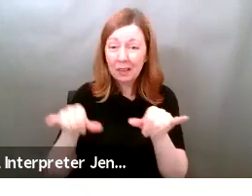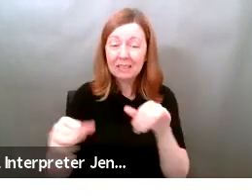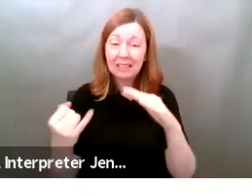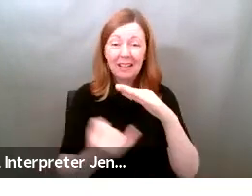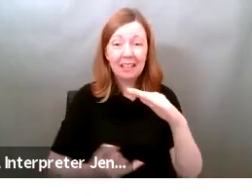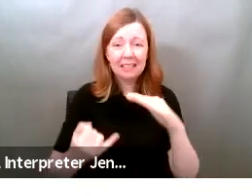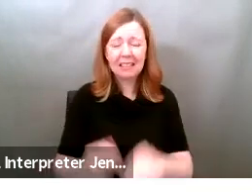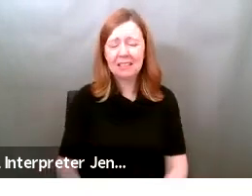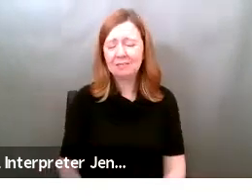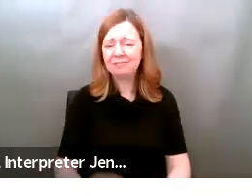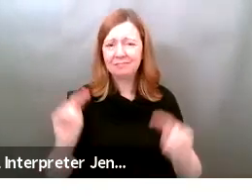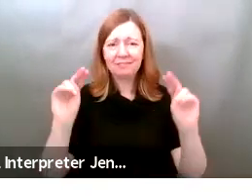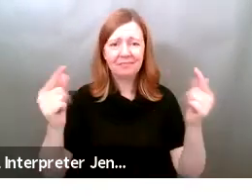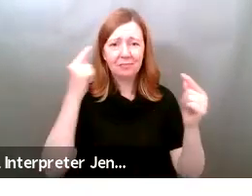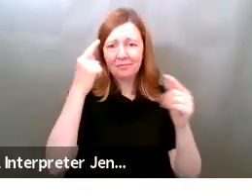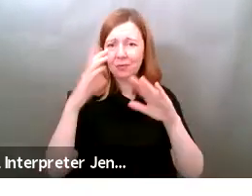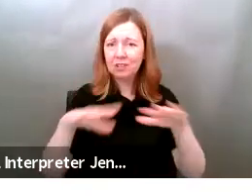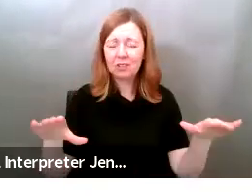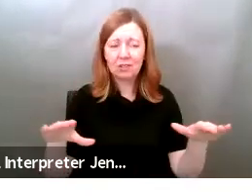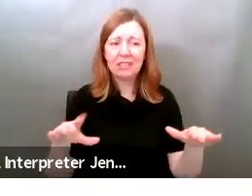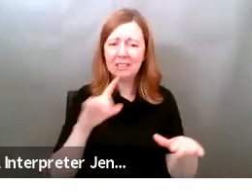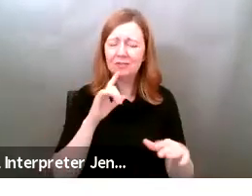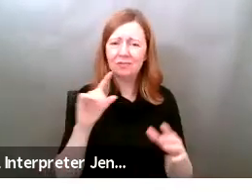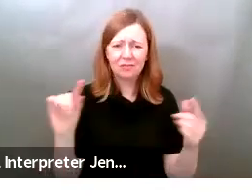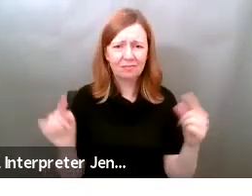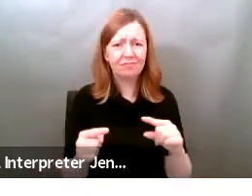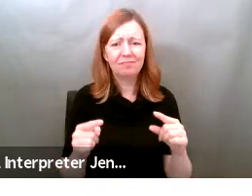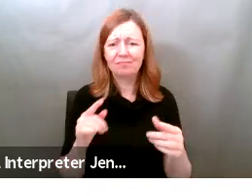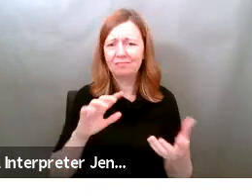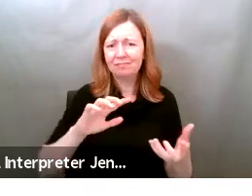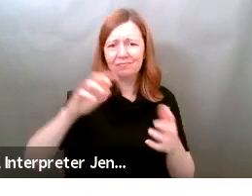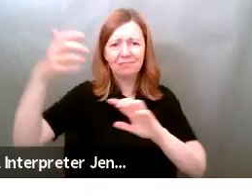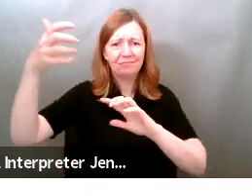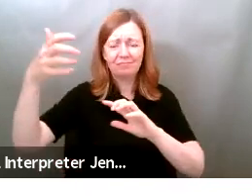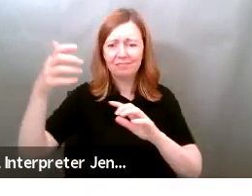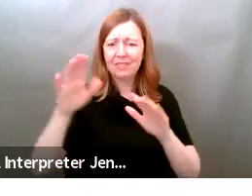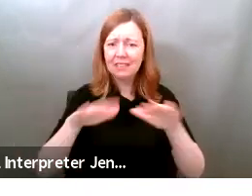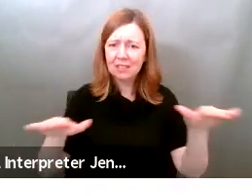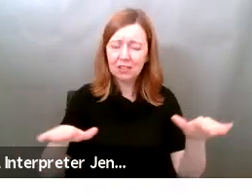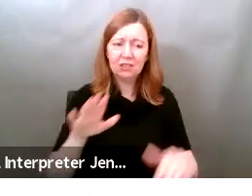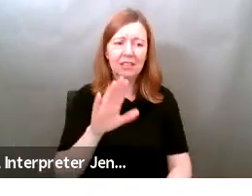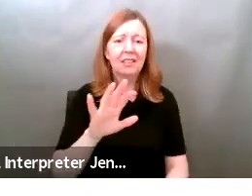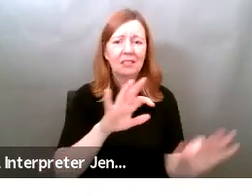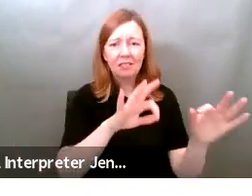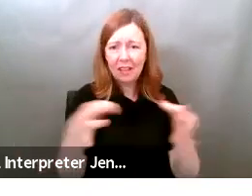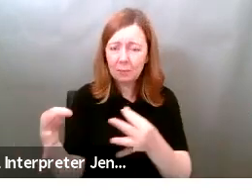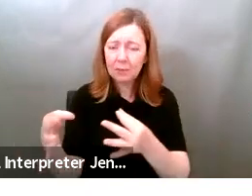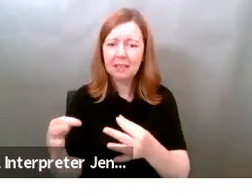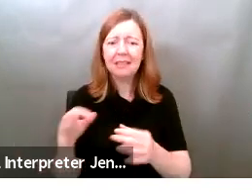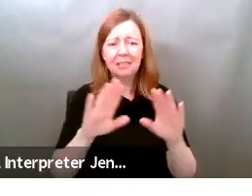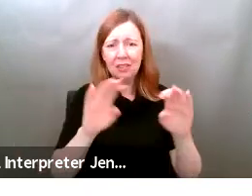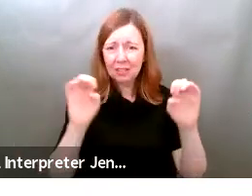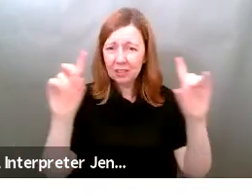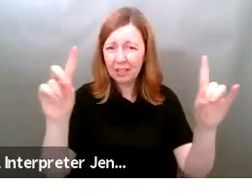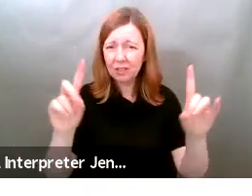been good for children. They have been incredibly disruptive to children, to their families, to their